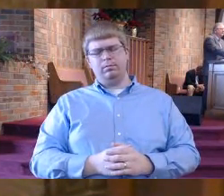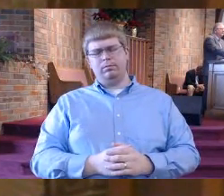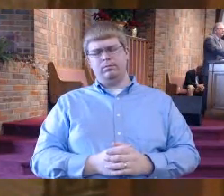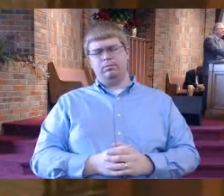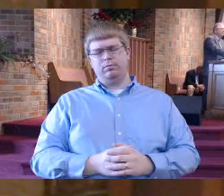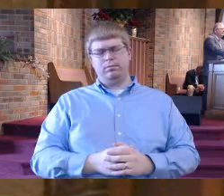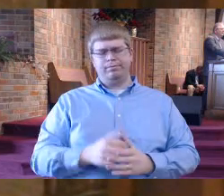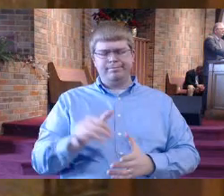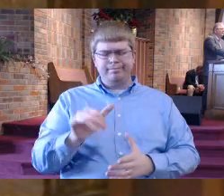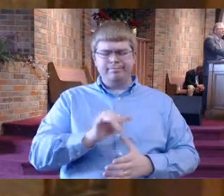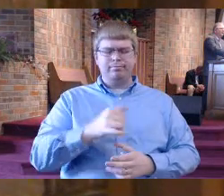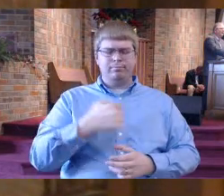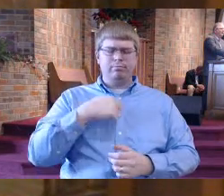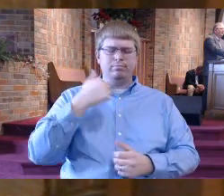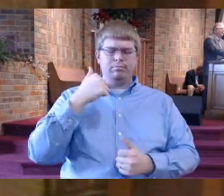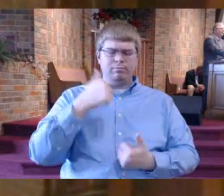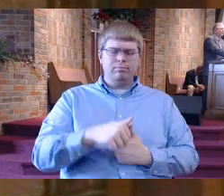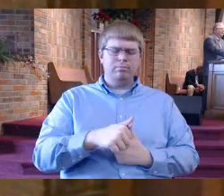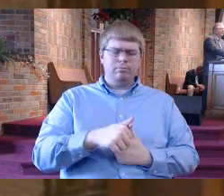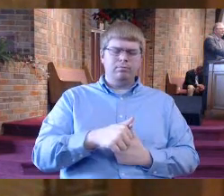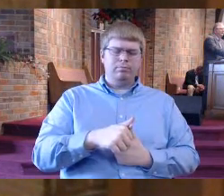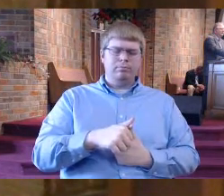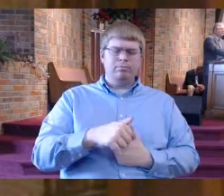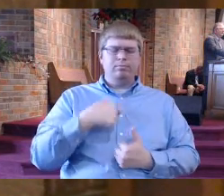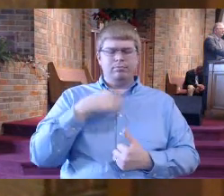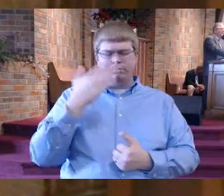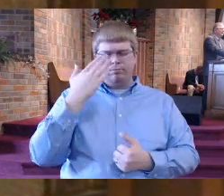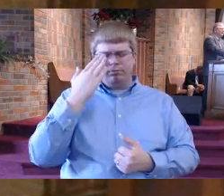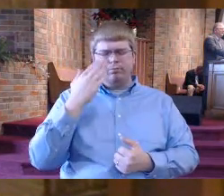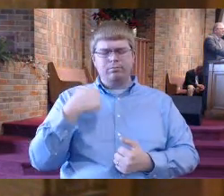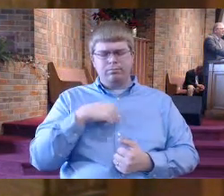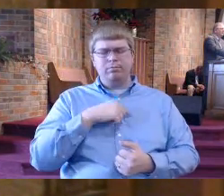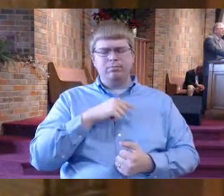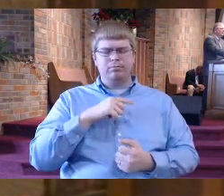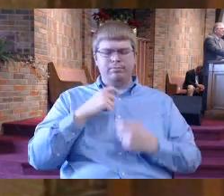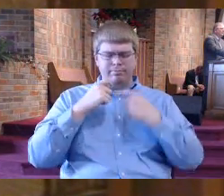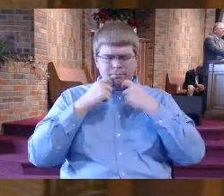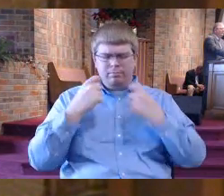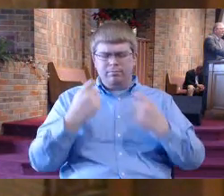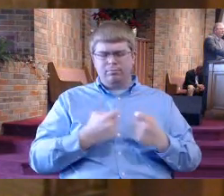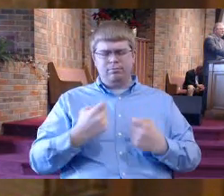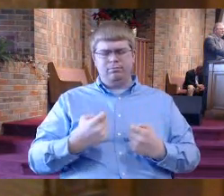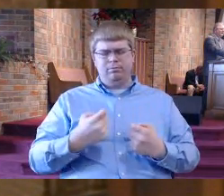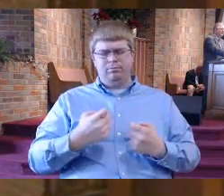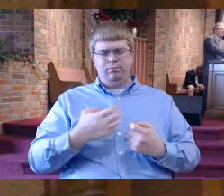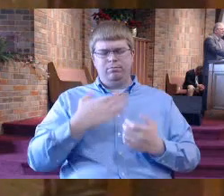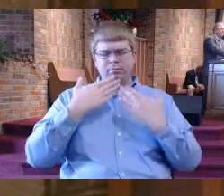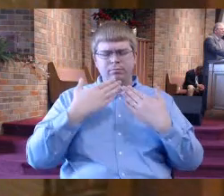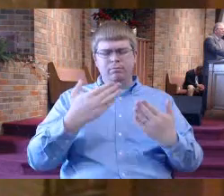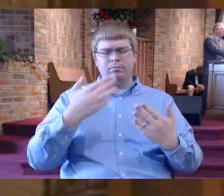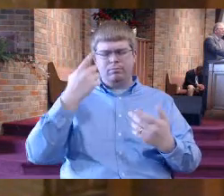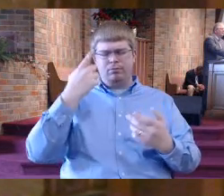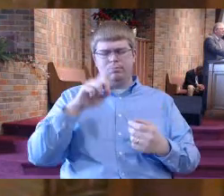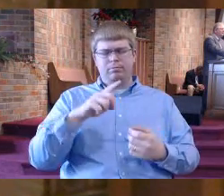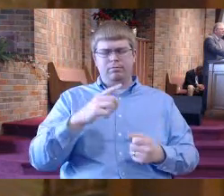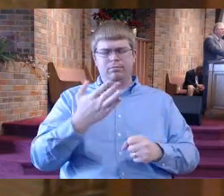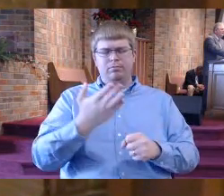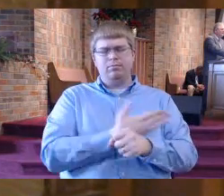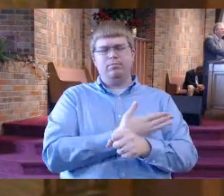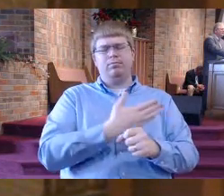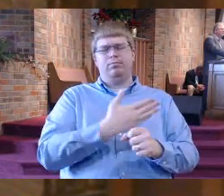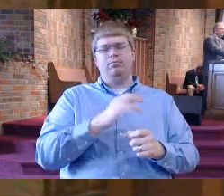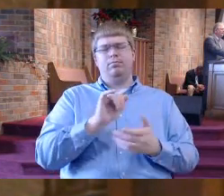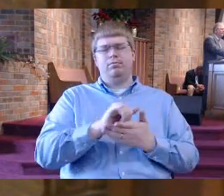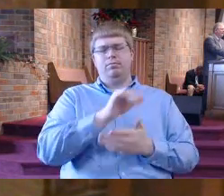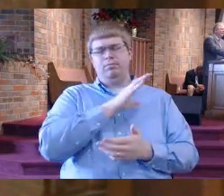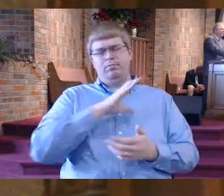that we do sin. We thank you for the sacrifice that Christ made for us, and that at this time we ask that you will forgive each of us of our